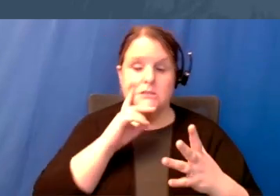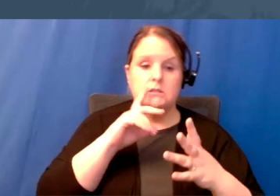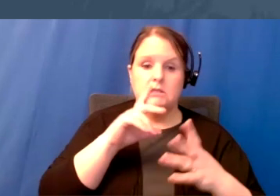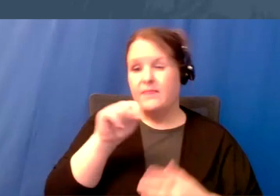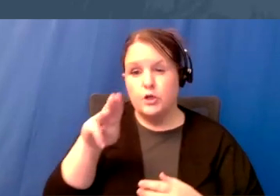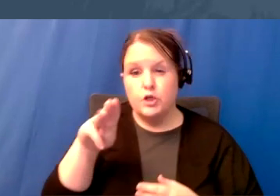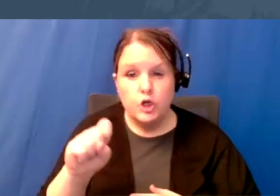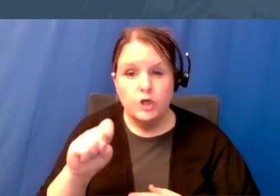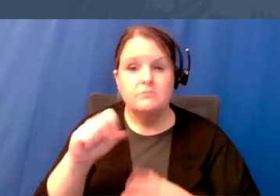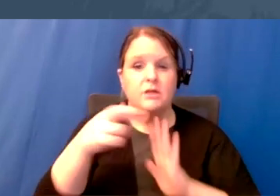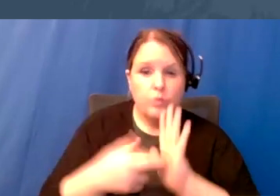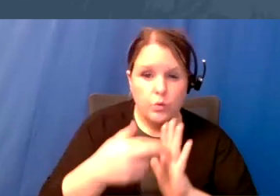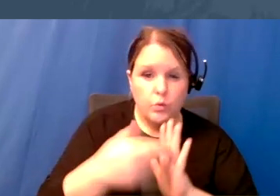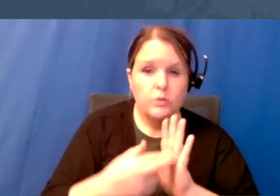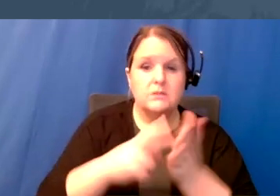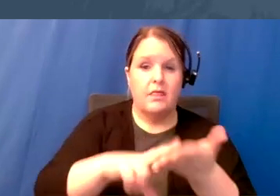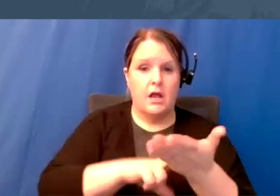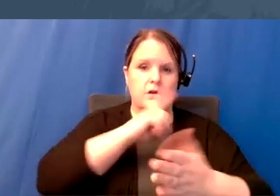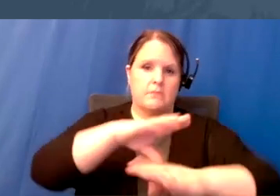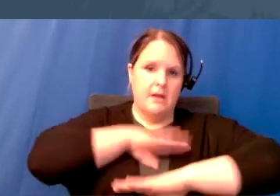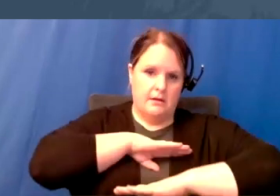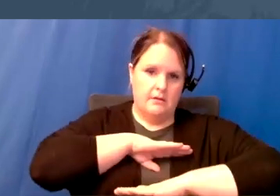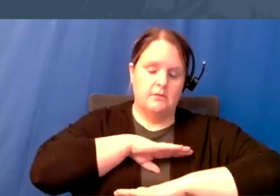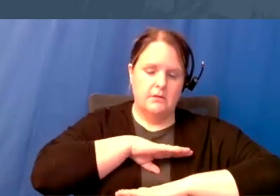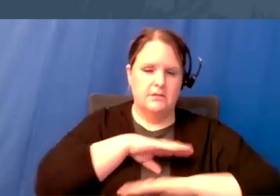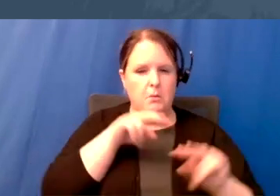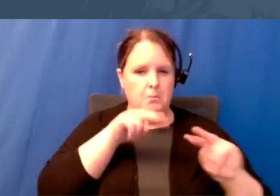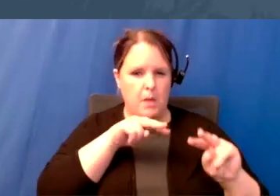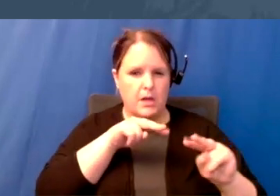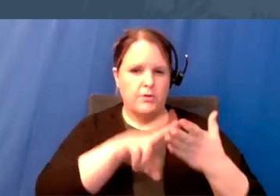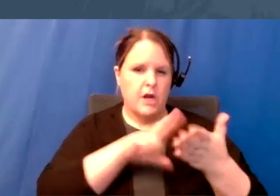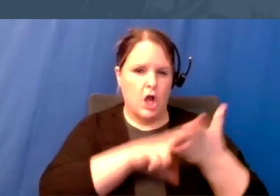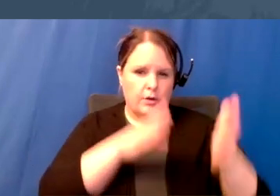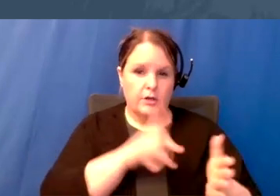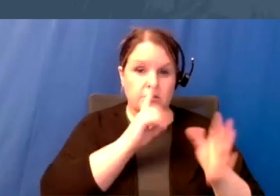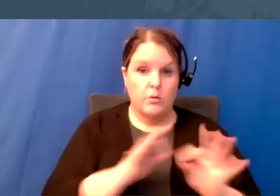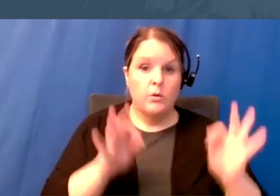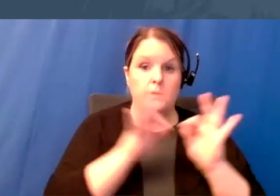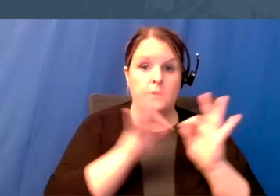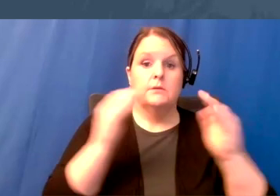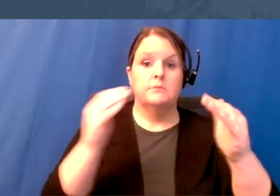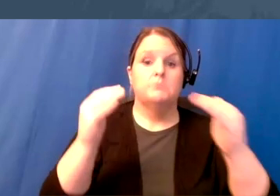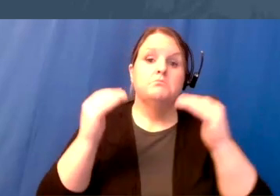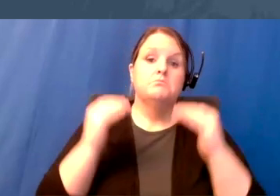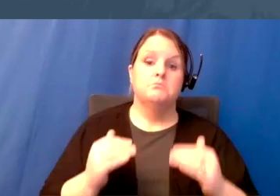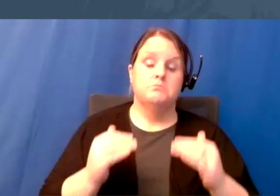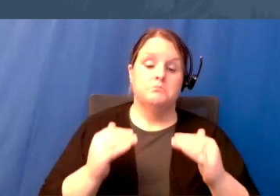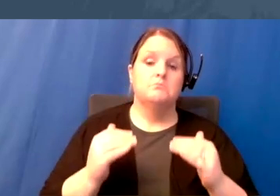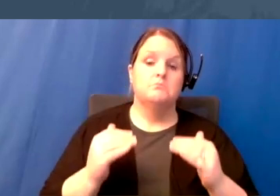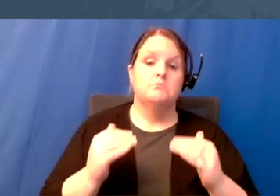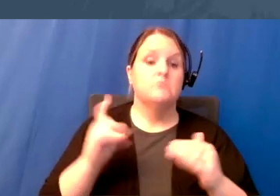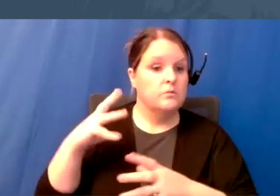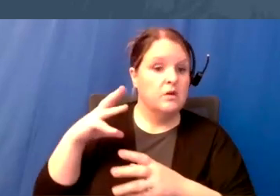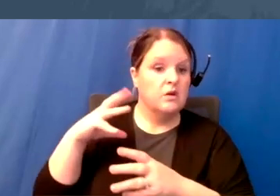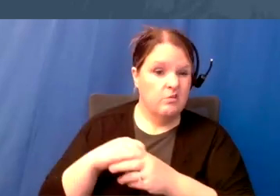in the contract are met. So monitoring contractors is important. It should include some conflict of